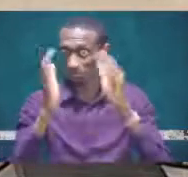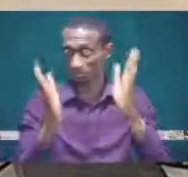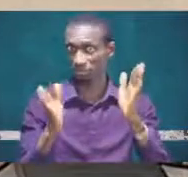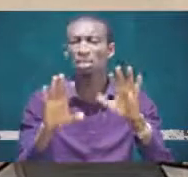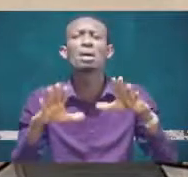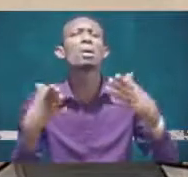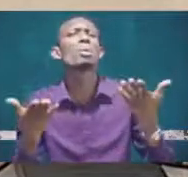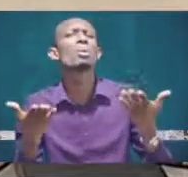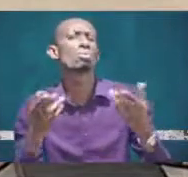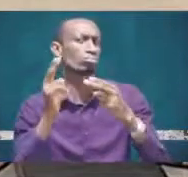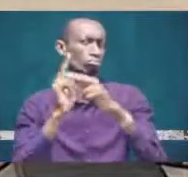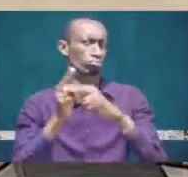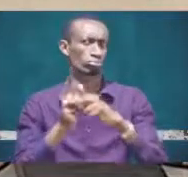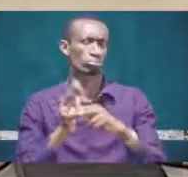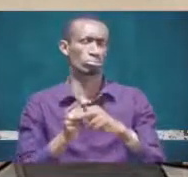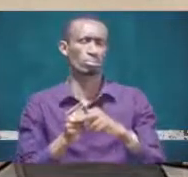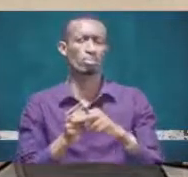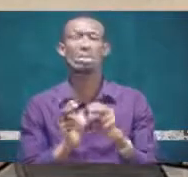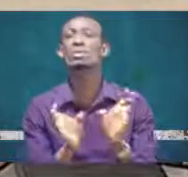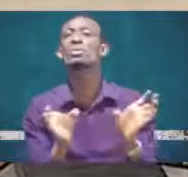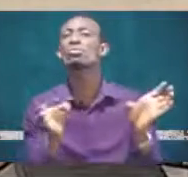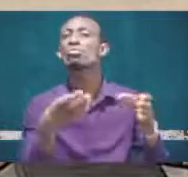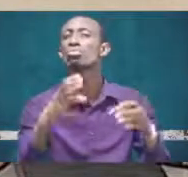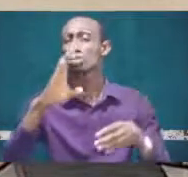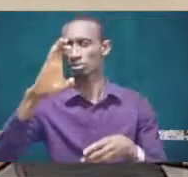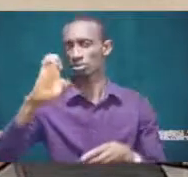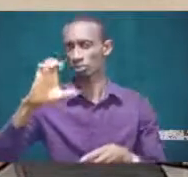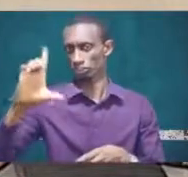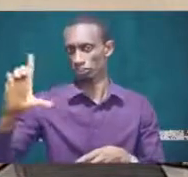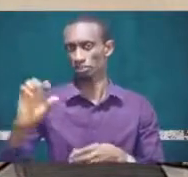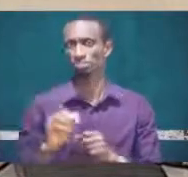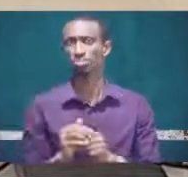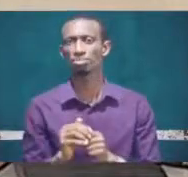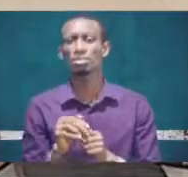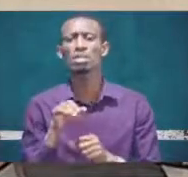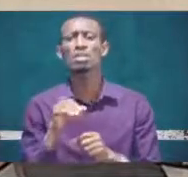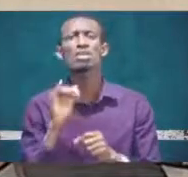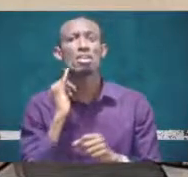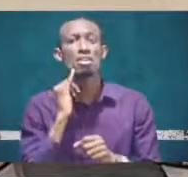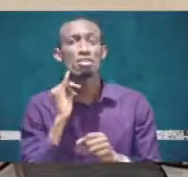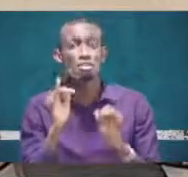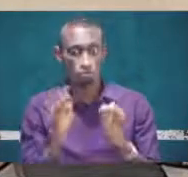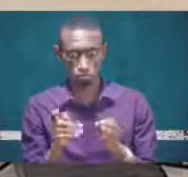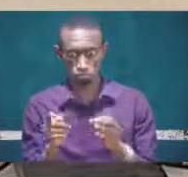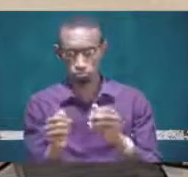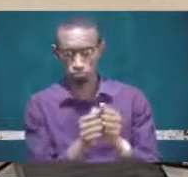call a group of cells together?